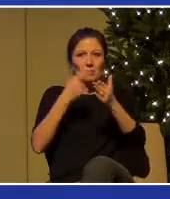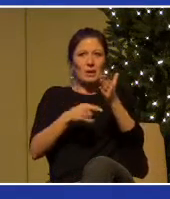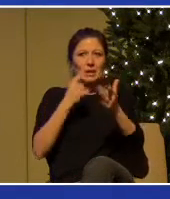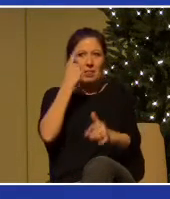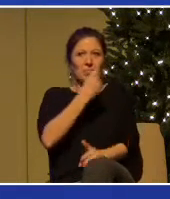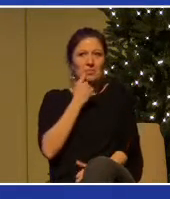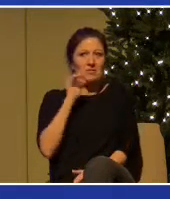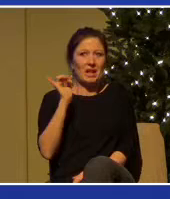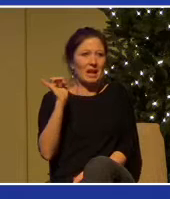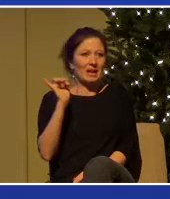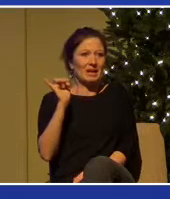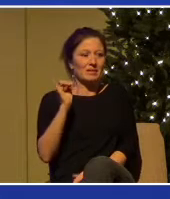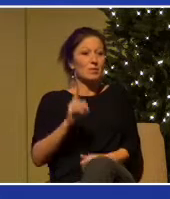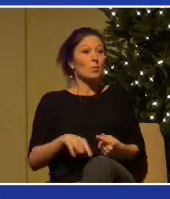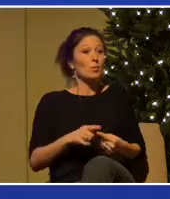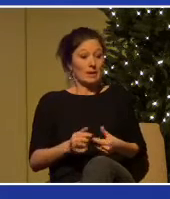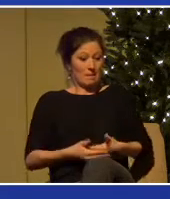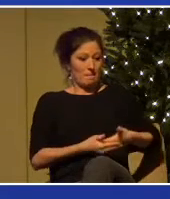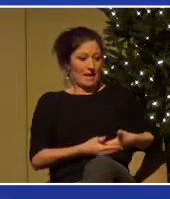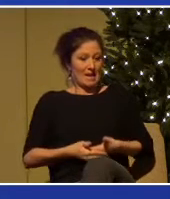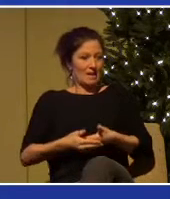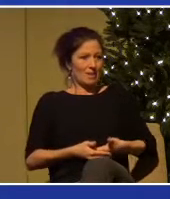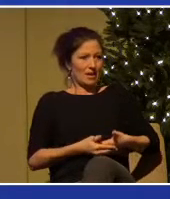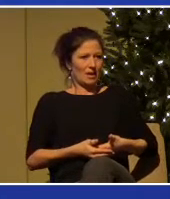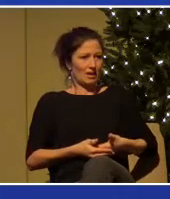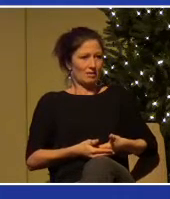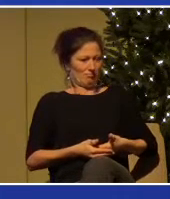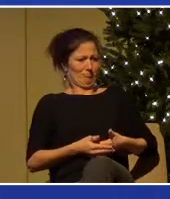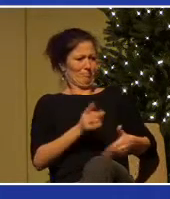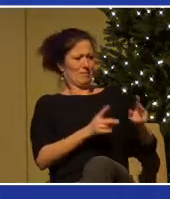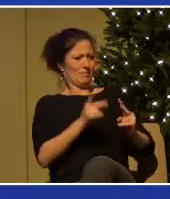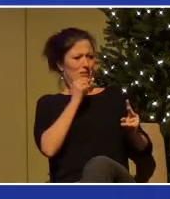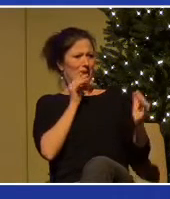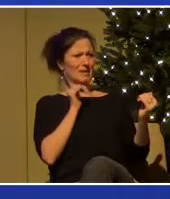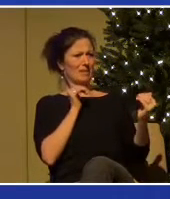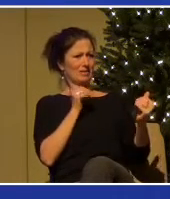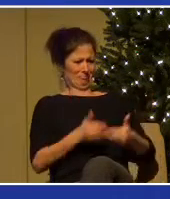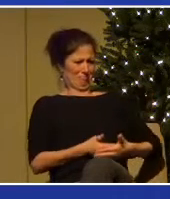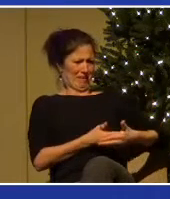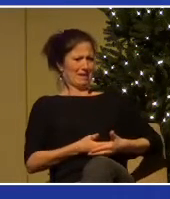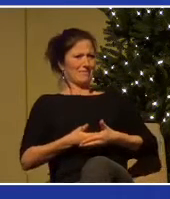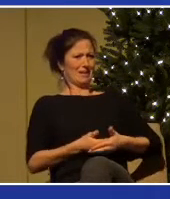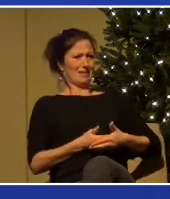When he came as a little baby, it wasn't what people expected, but he came.